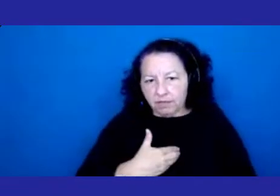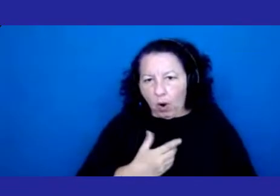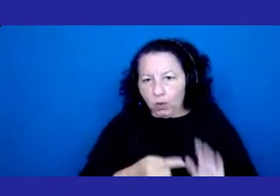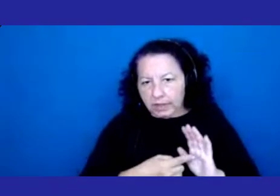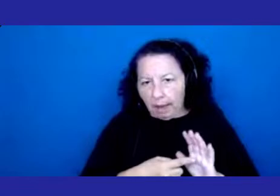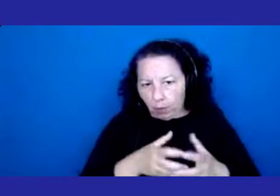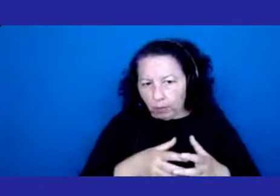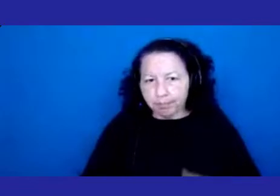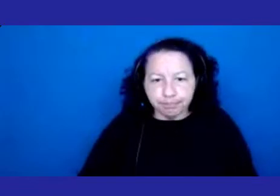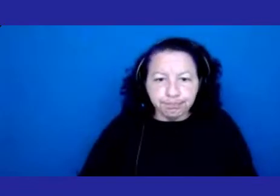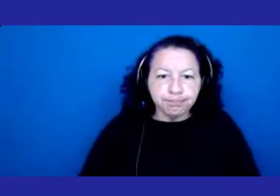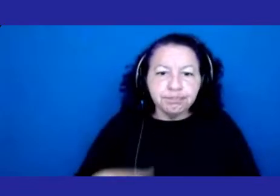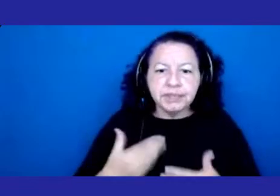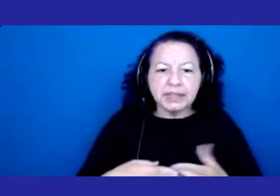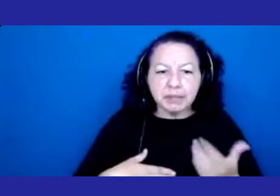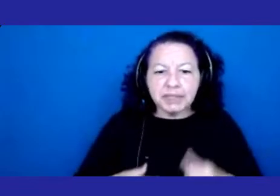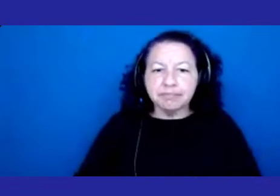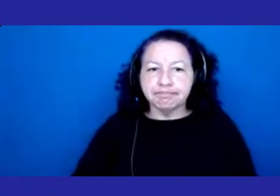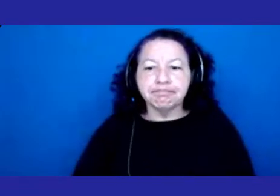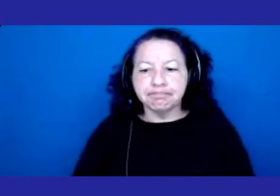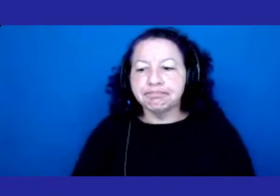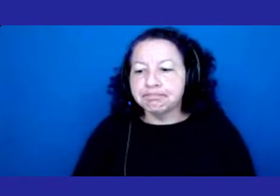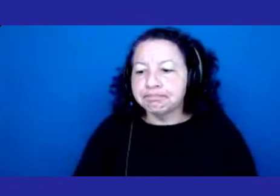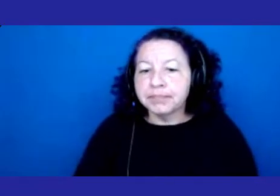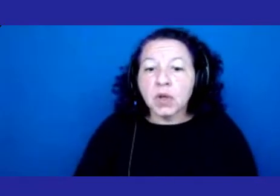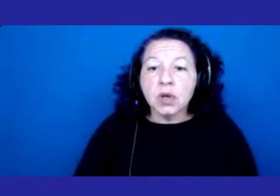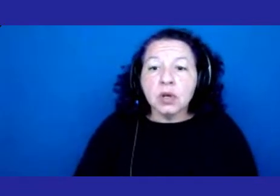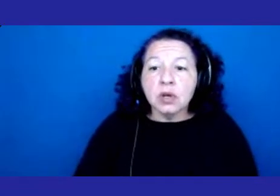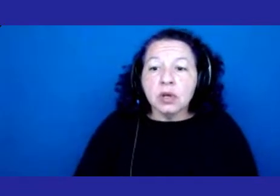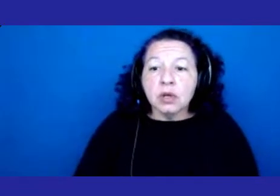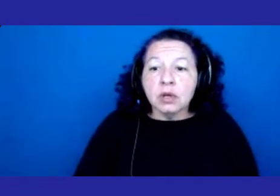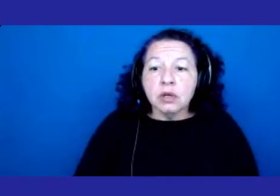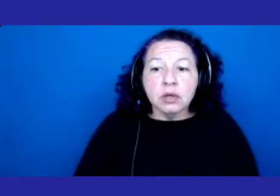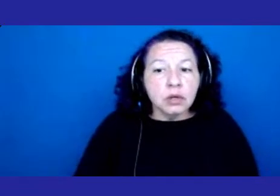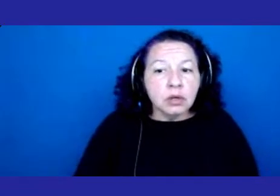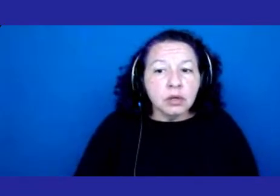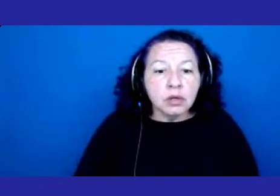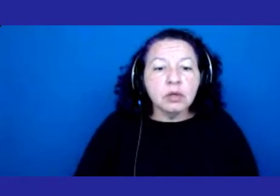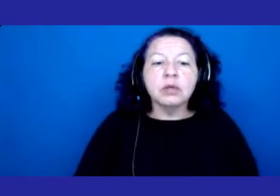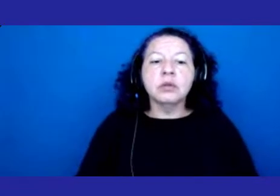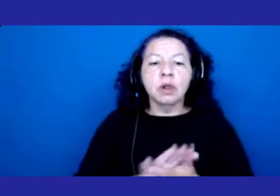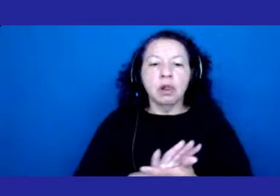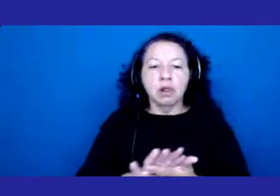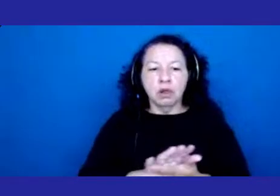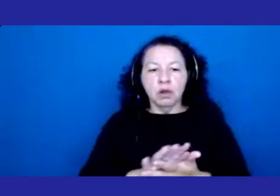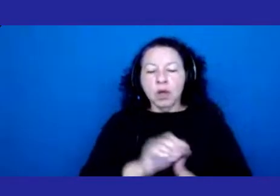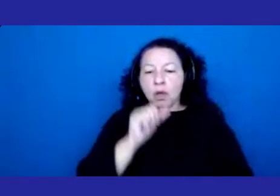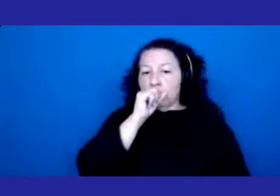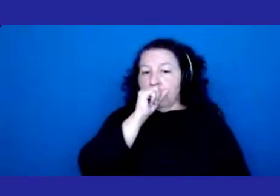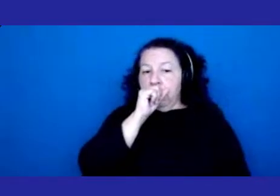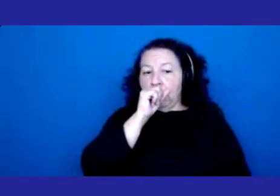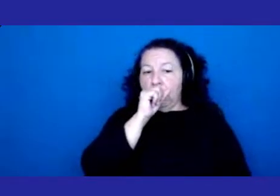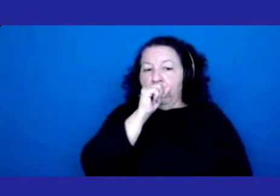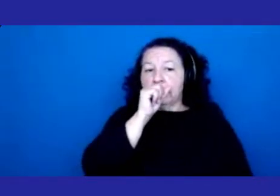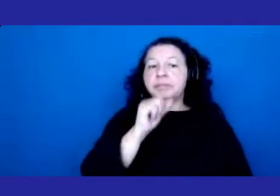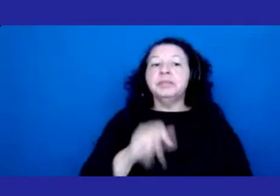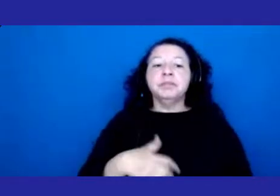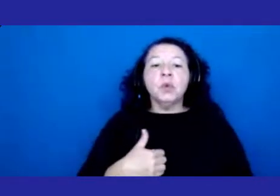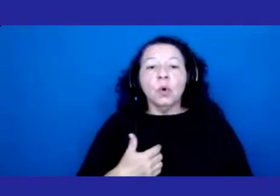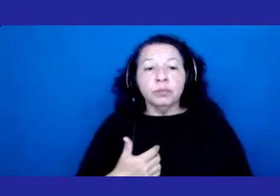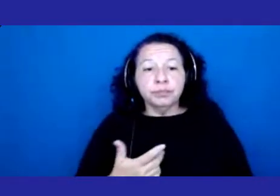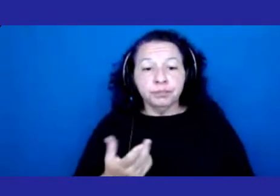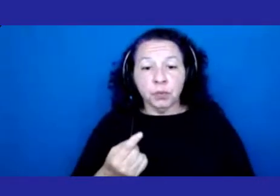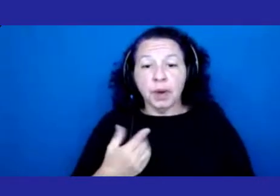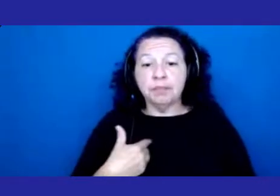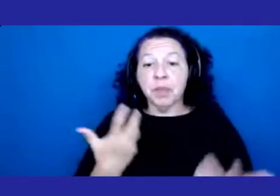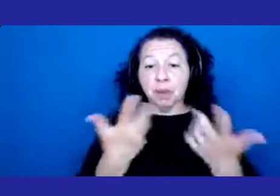please. And so we found in those individuals with our matching data that